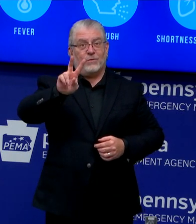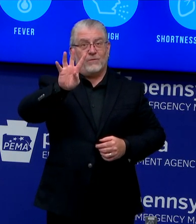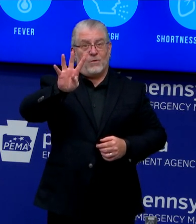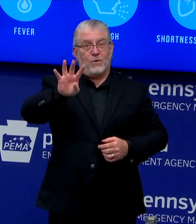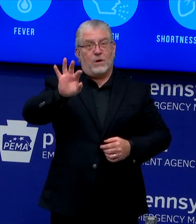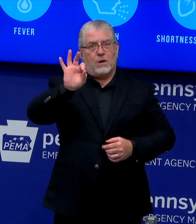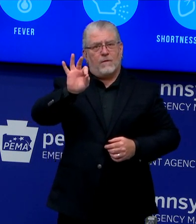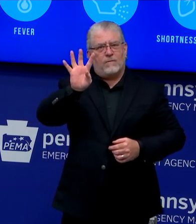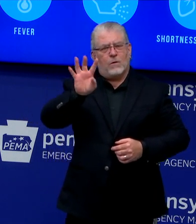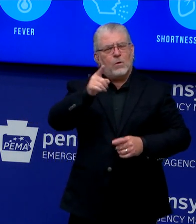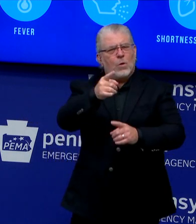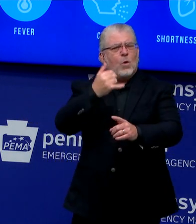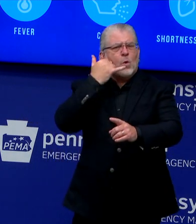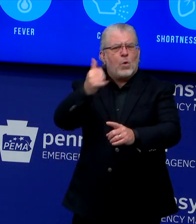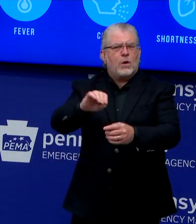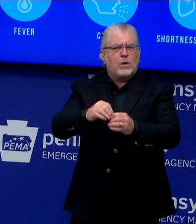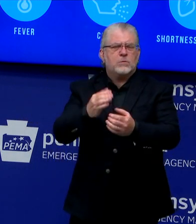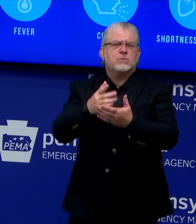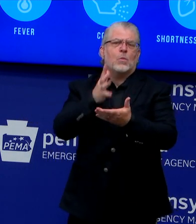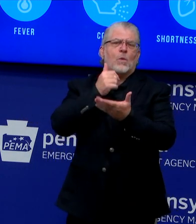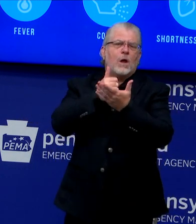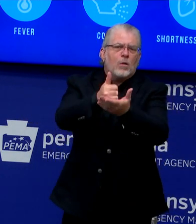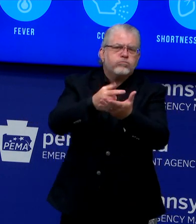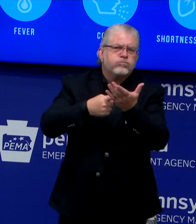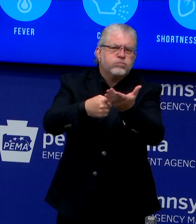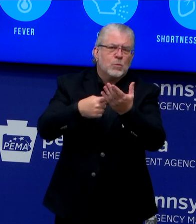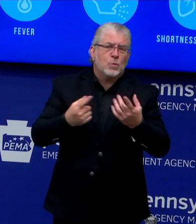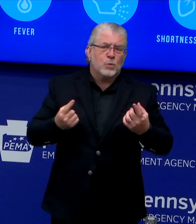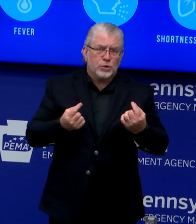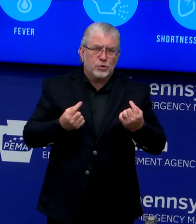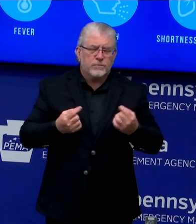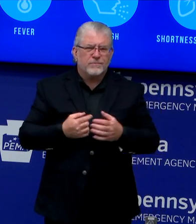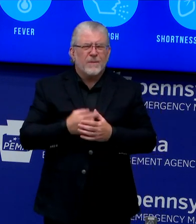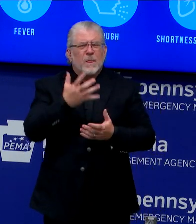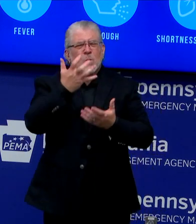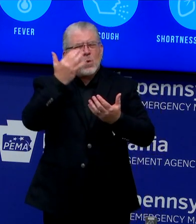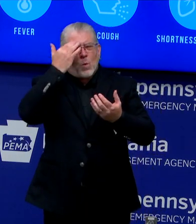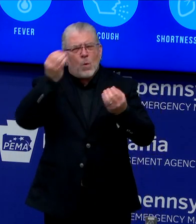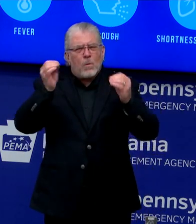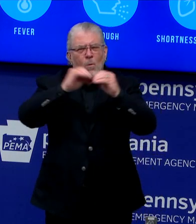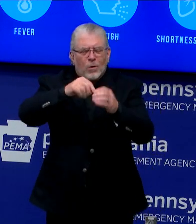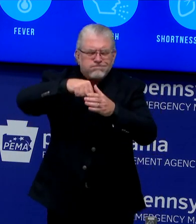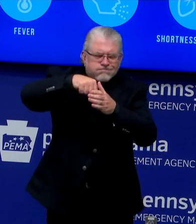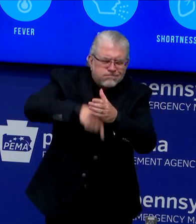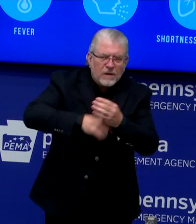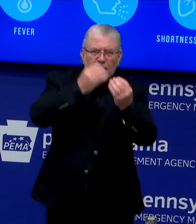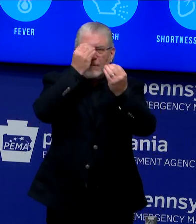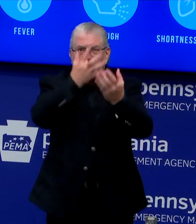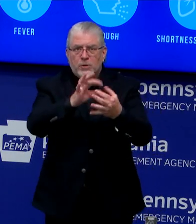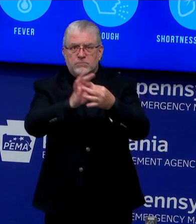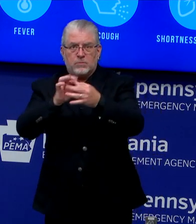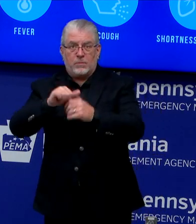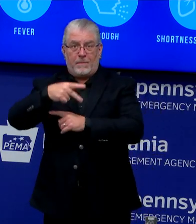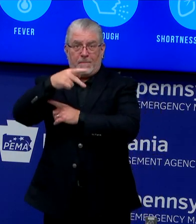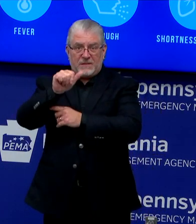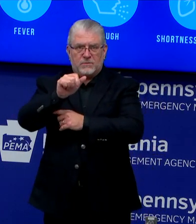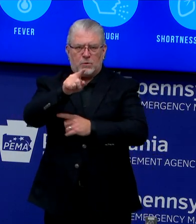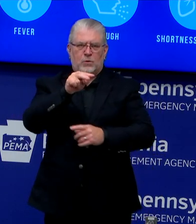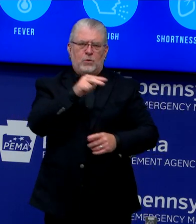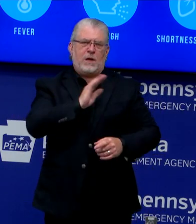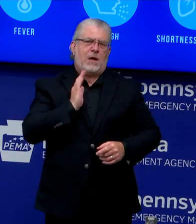1-855-284-2494. For the most reliable information related to Pennsylvania's response, please visit our website at